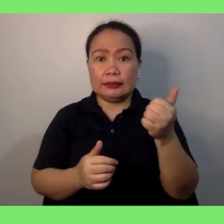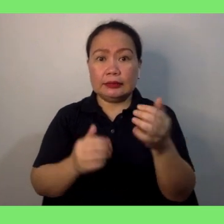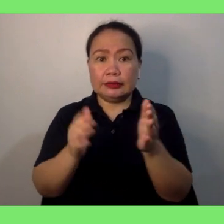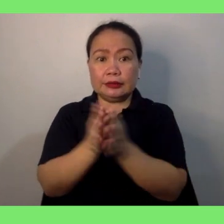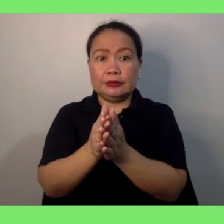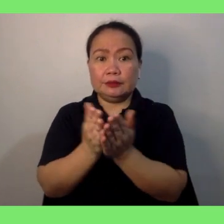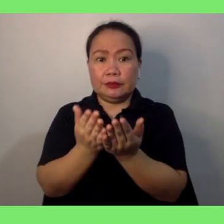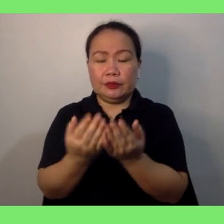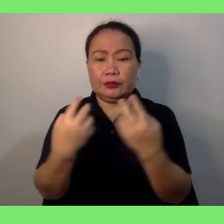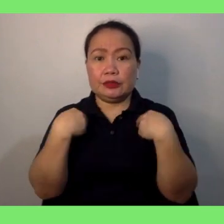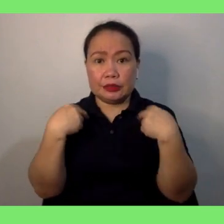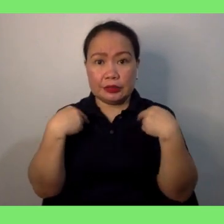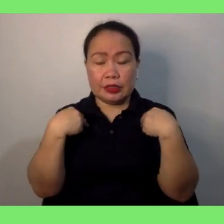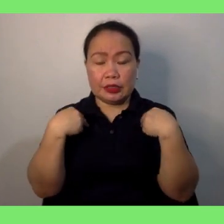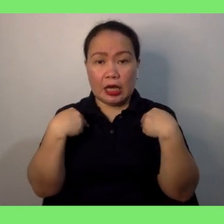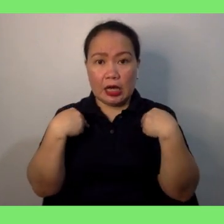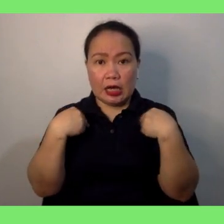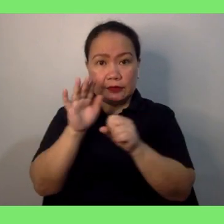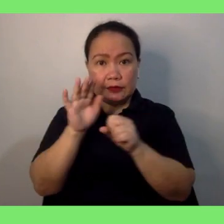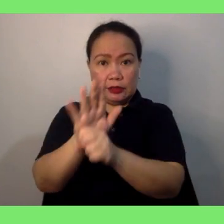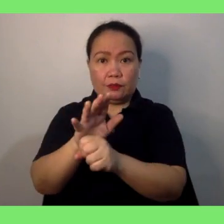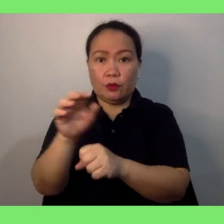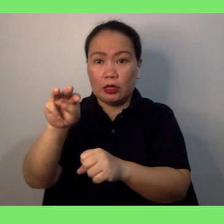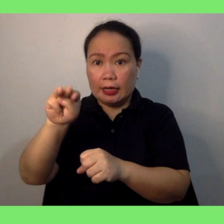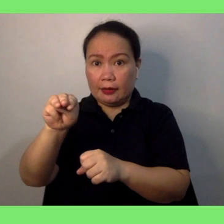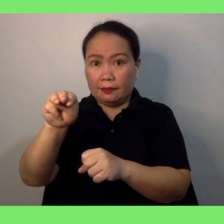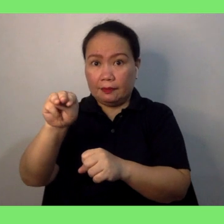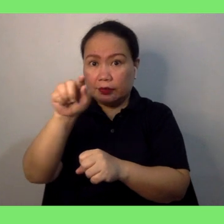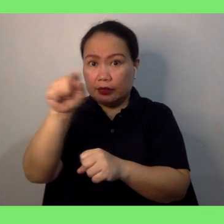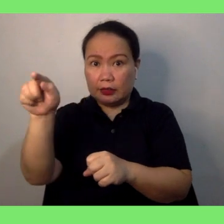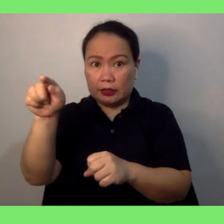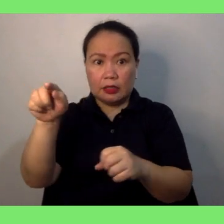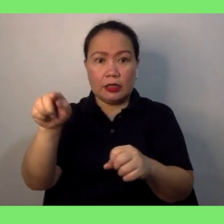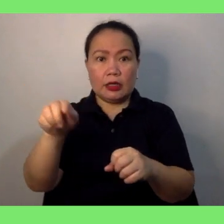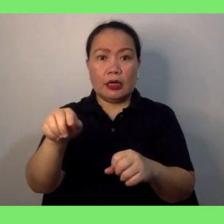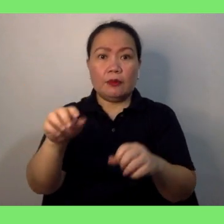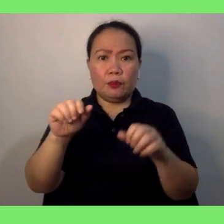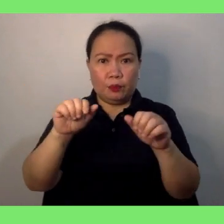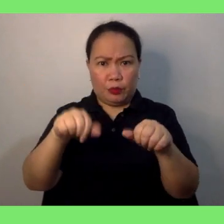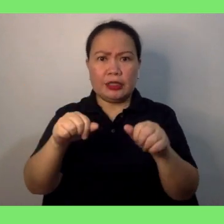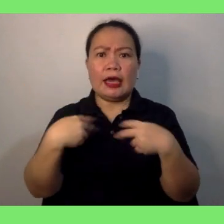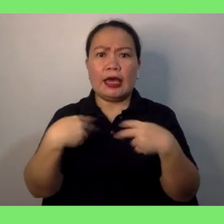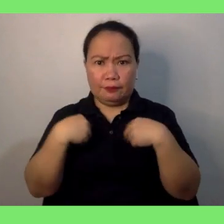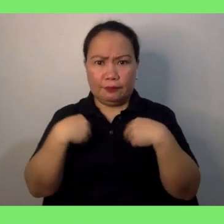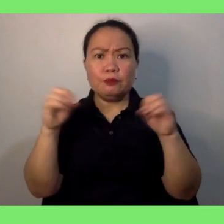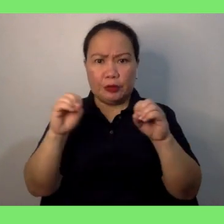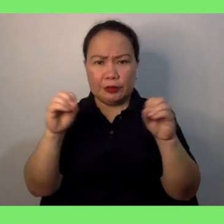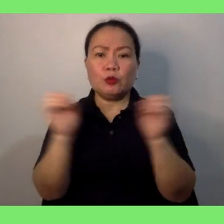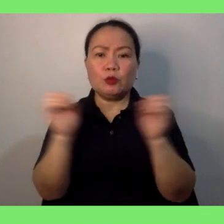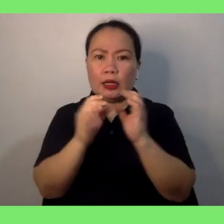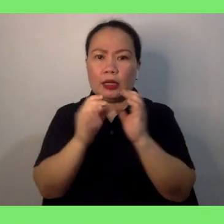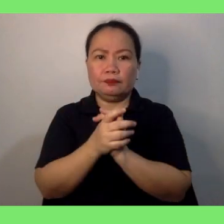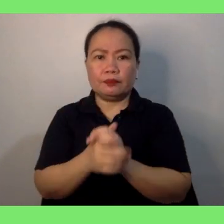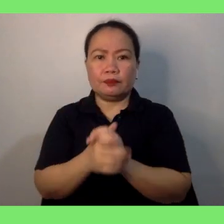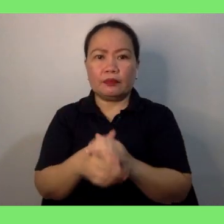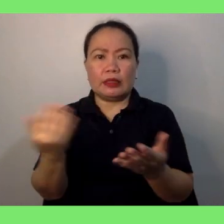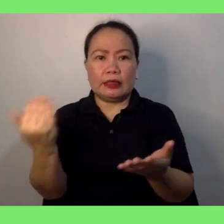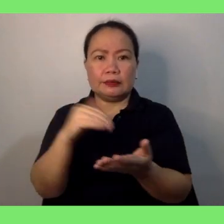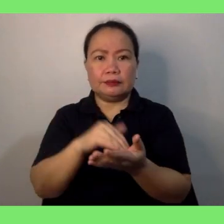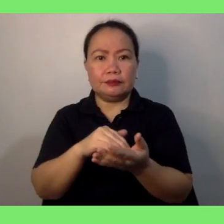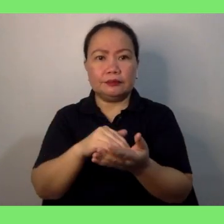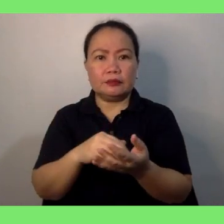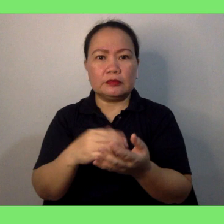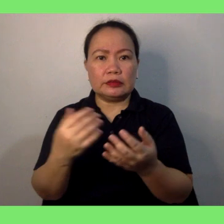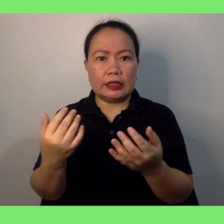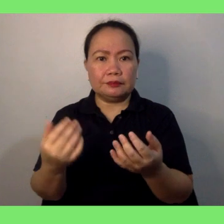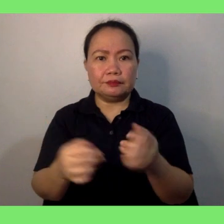dito symbol ng line. So, pwedeng wala, pwedeng meron yan. Okay? Next, how about transversal? So, again, a